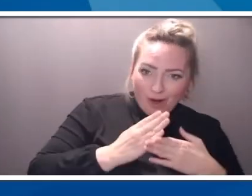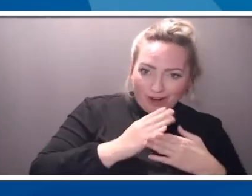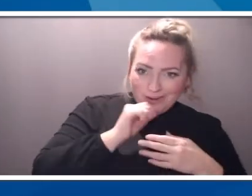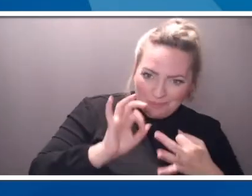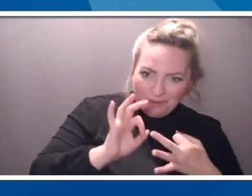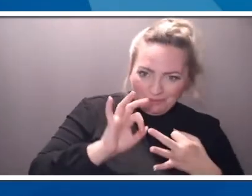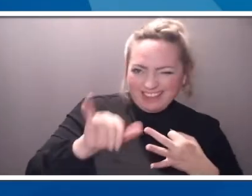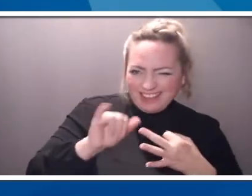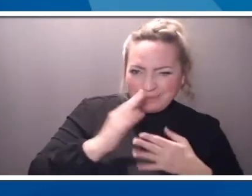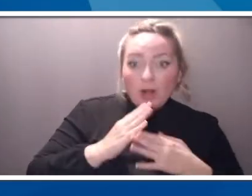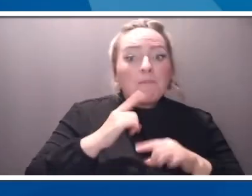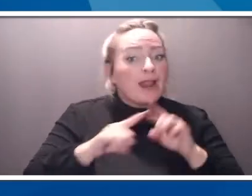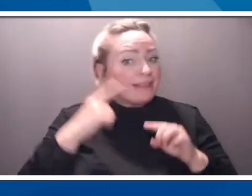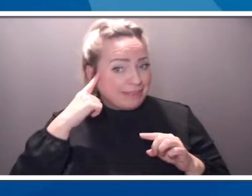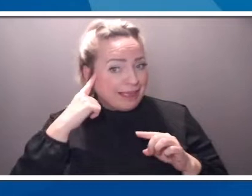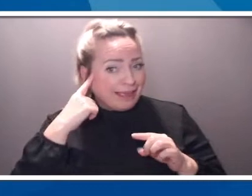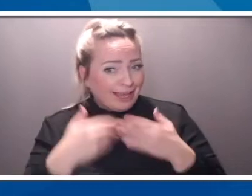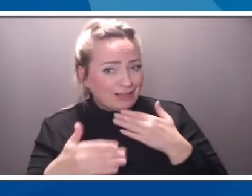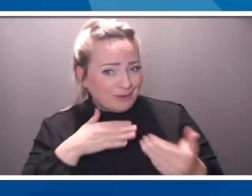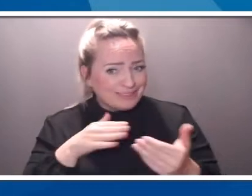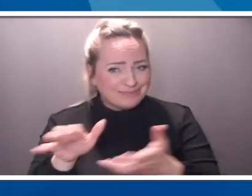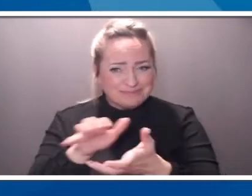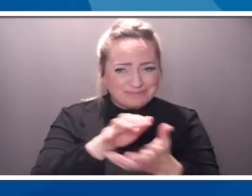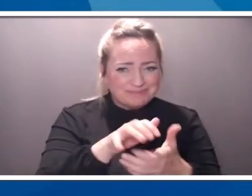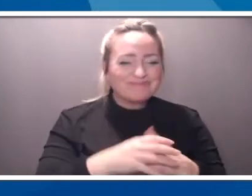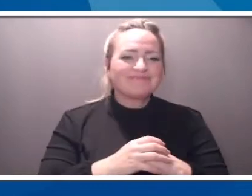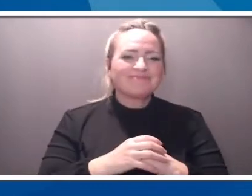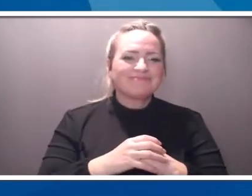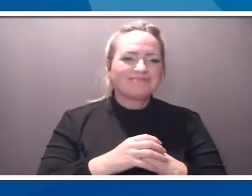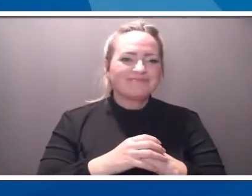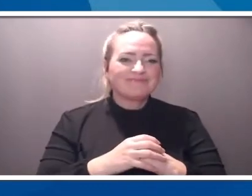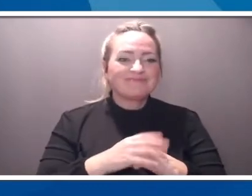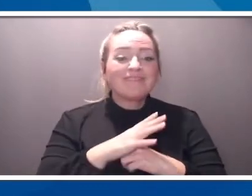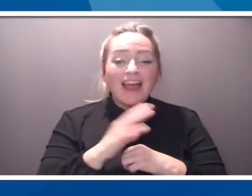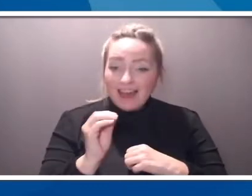not the humans bit. I think, anyway.